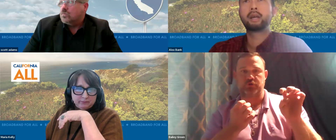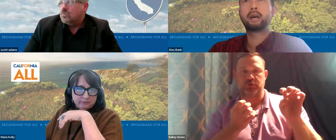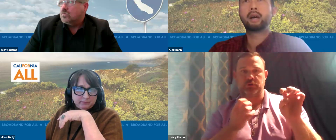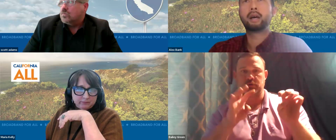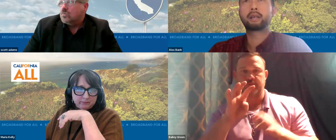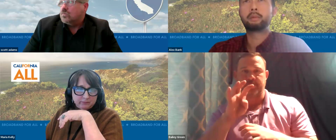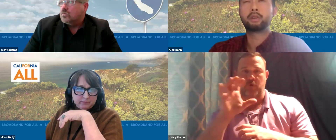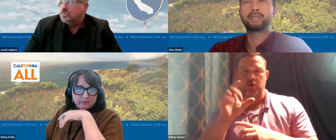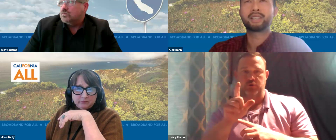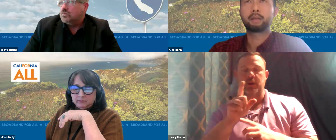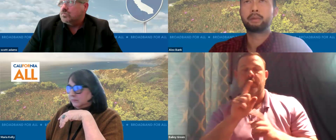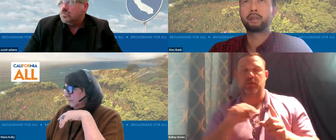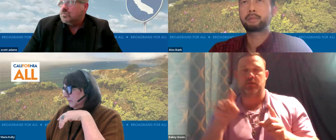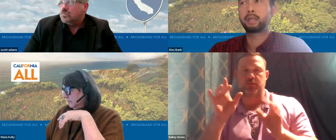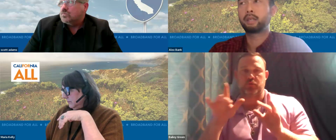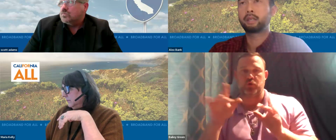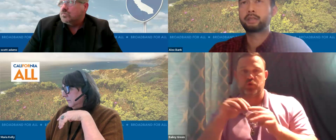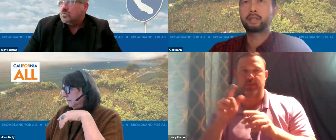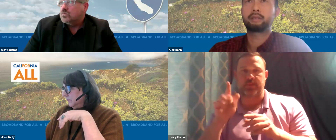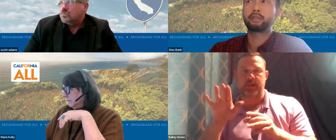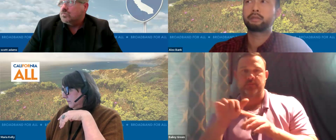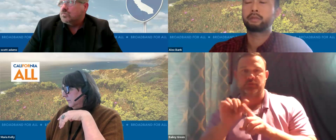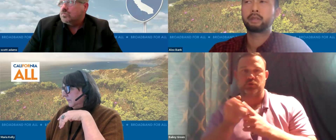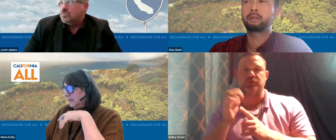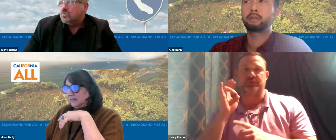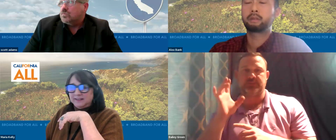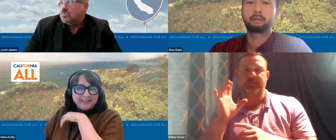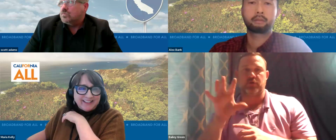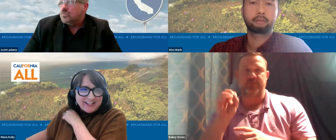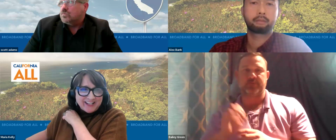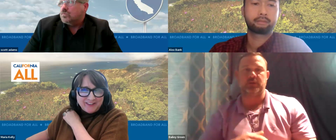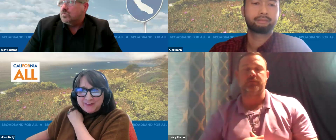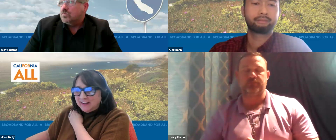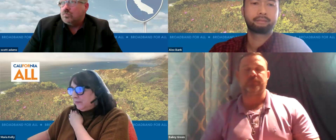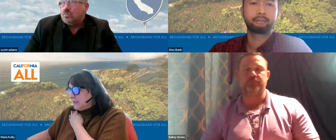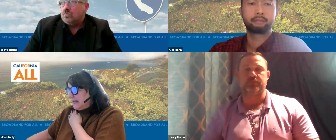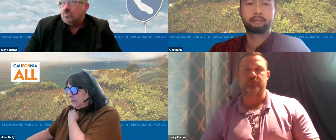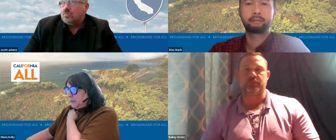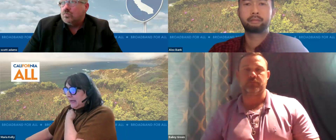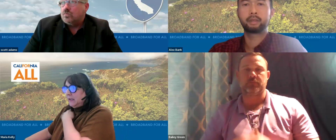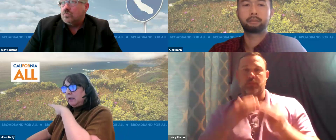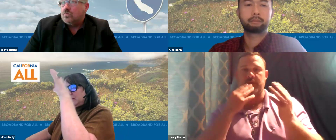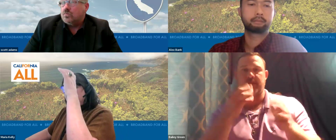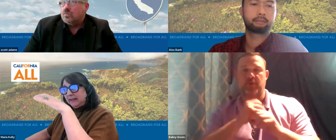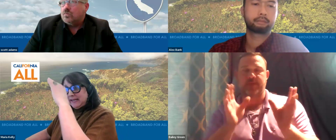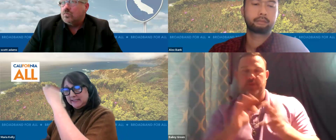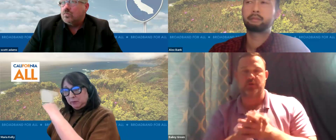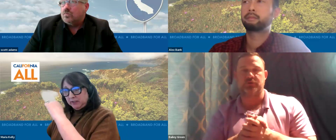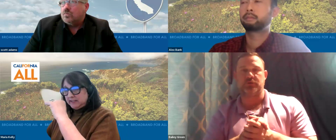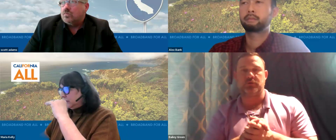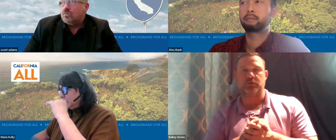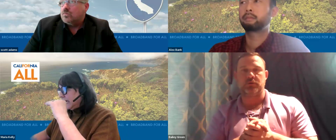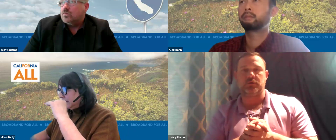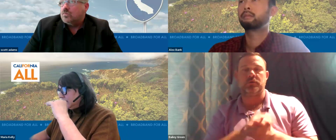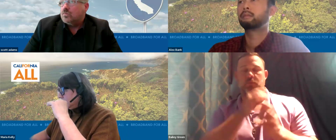for computers inside a computer lab setting is at 750. Thank you for that clarification, Alex. Okay, and like I